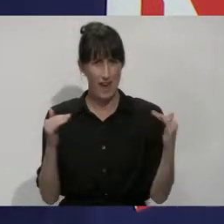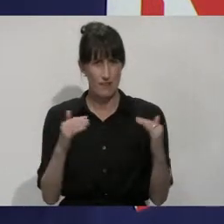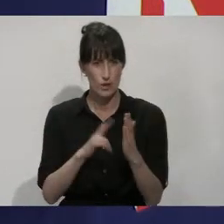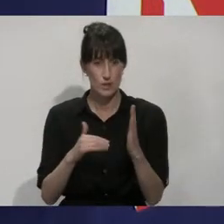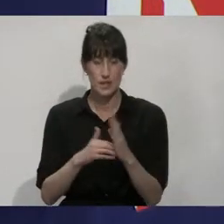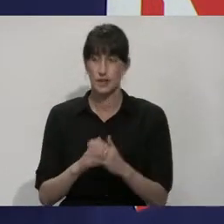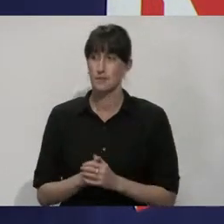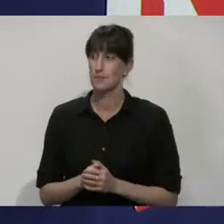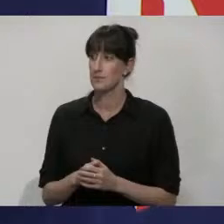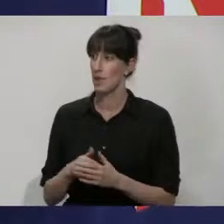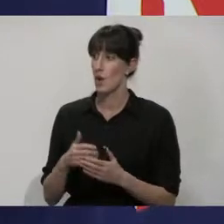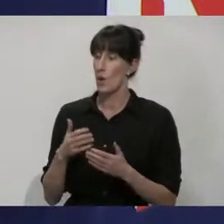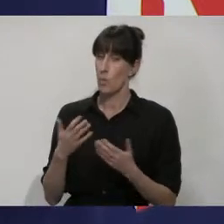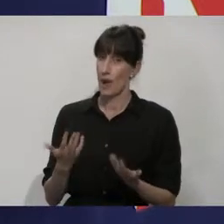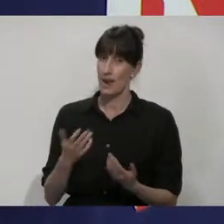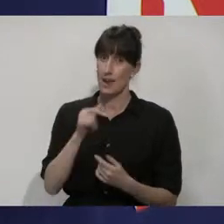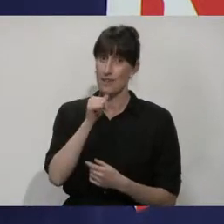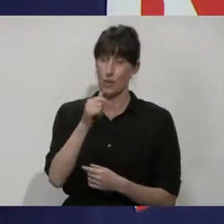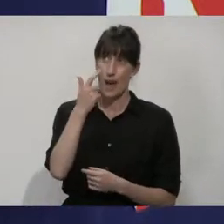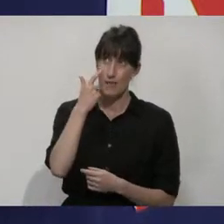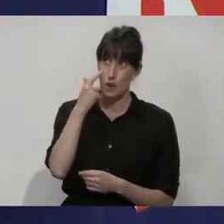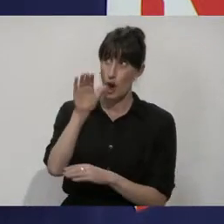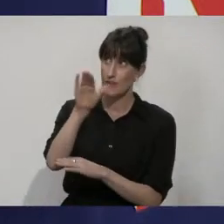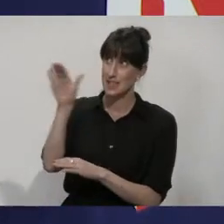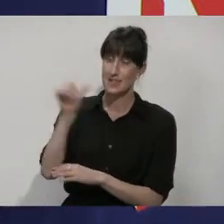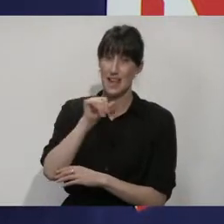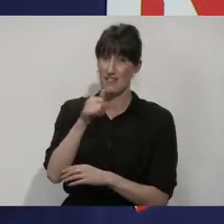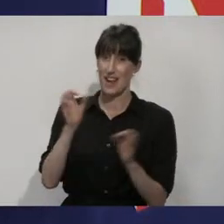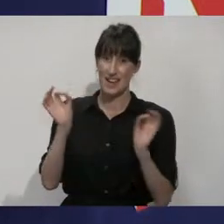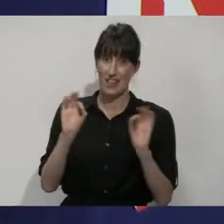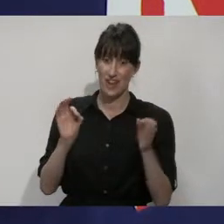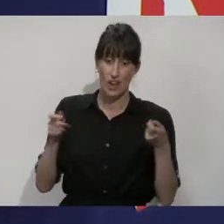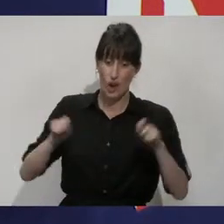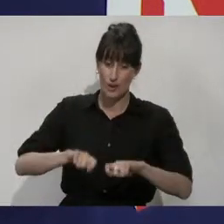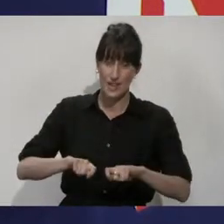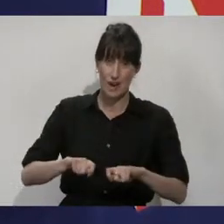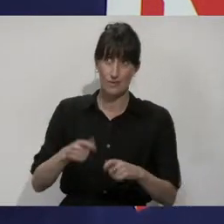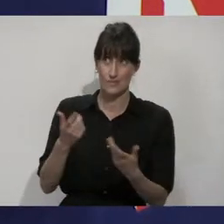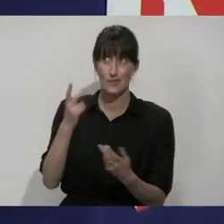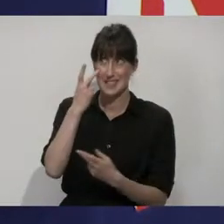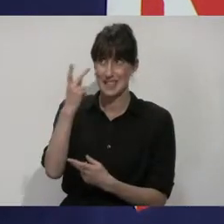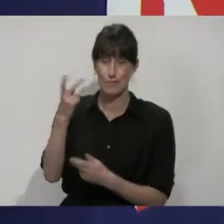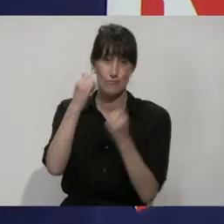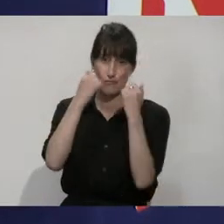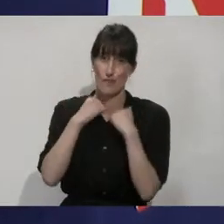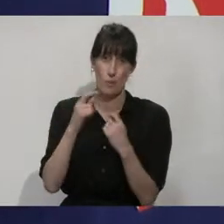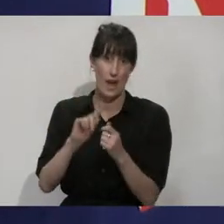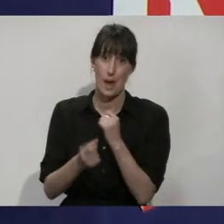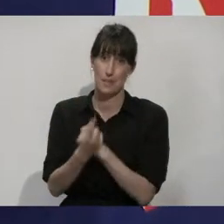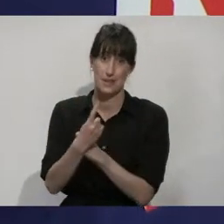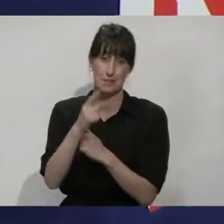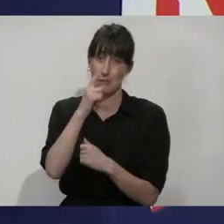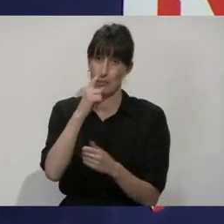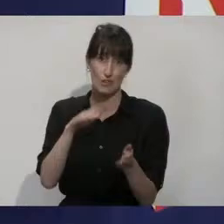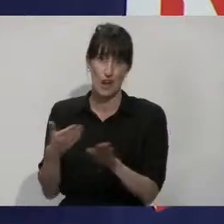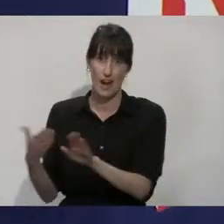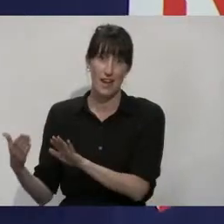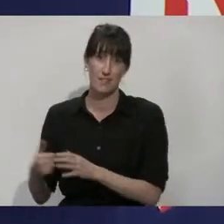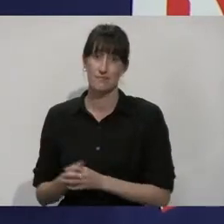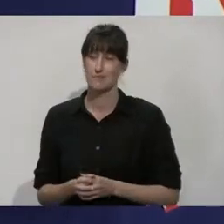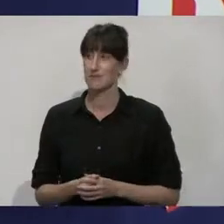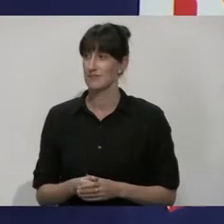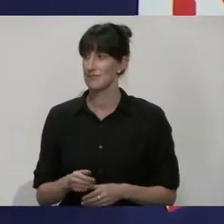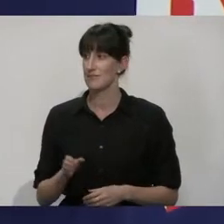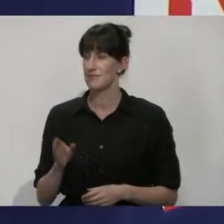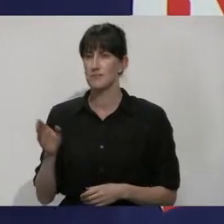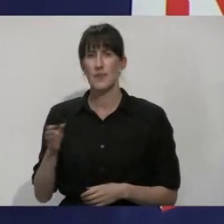is very, very high. What can you tell us more about the positive case who went to St Luke's, who's outside the cluster and is